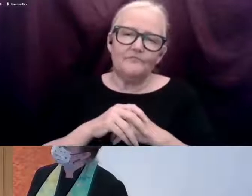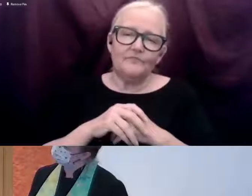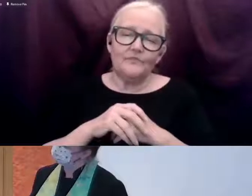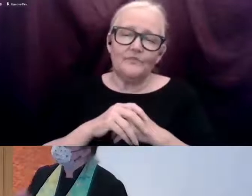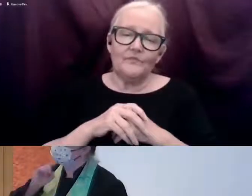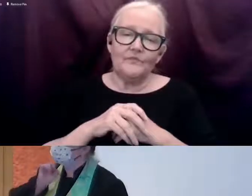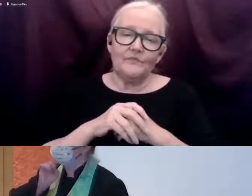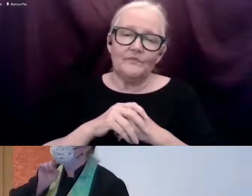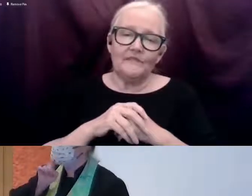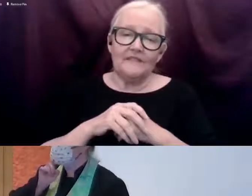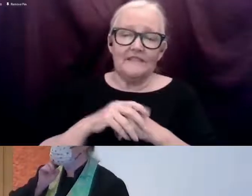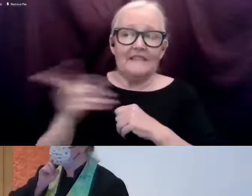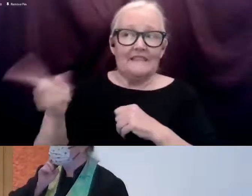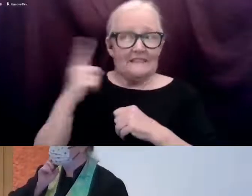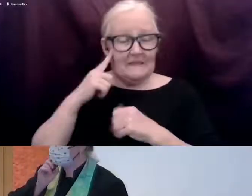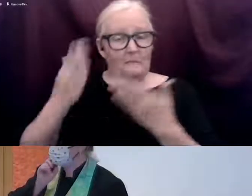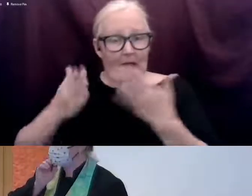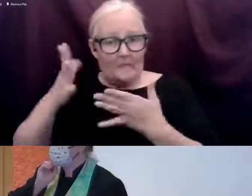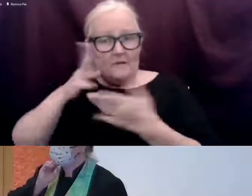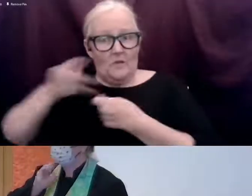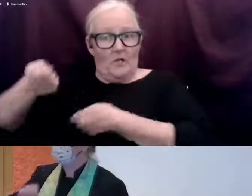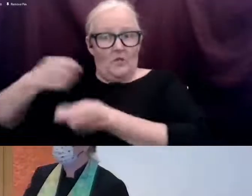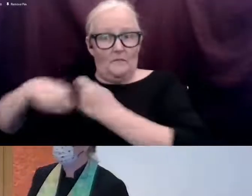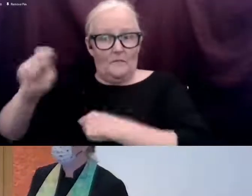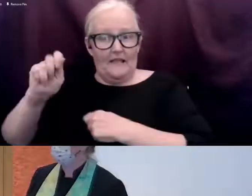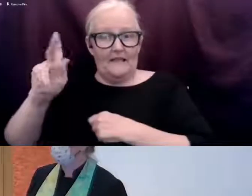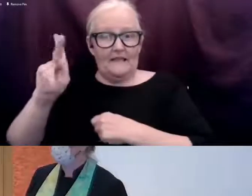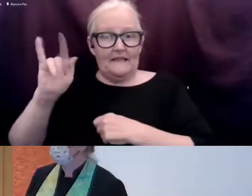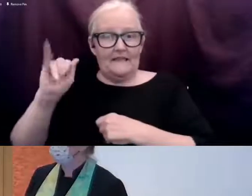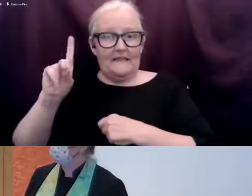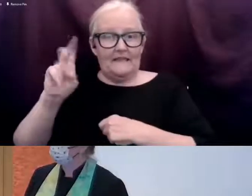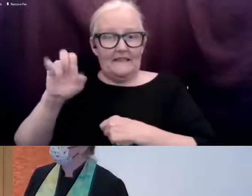but I kind of doubt that. Anyway,